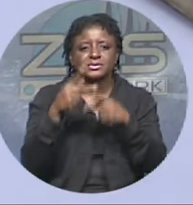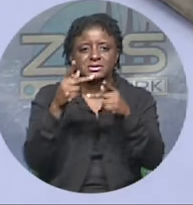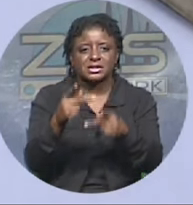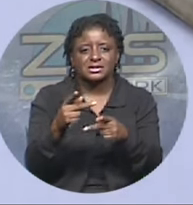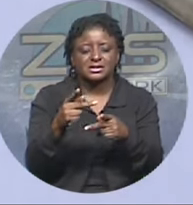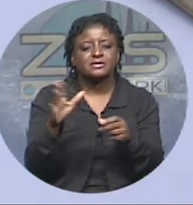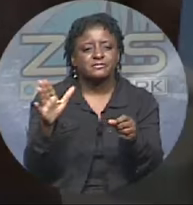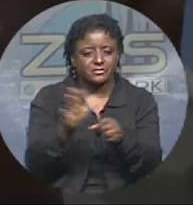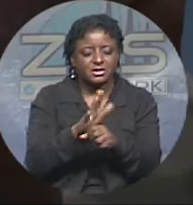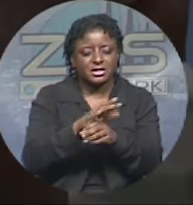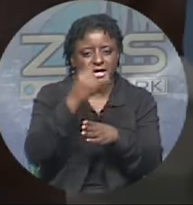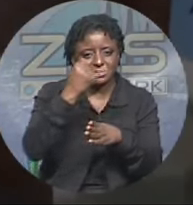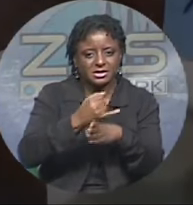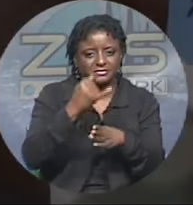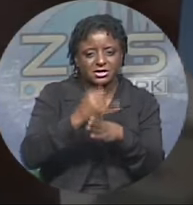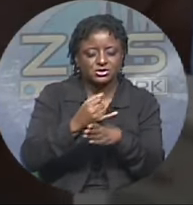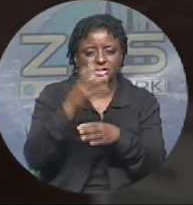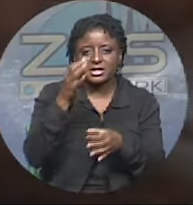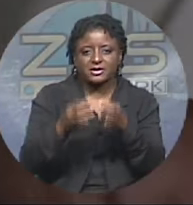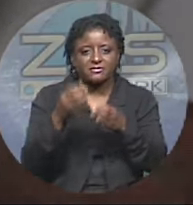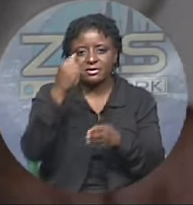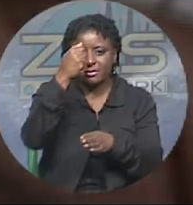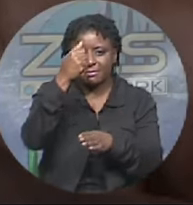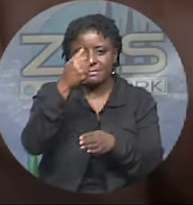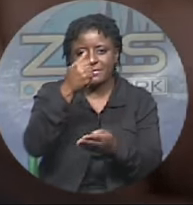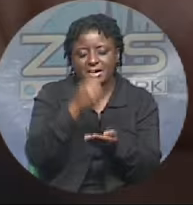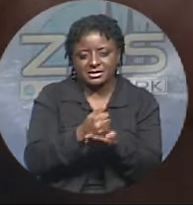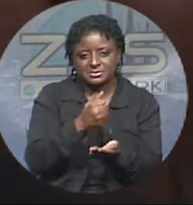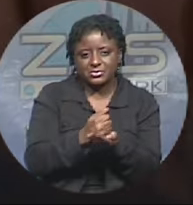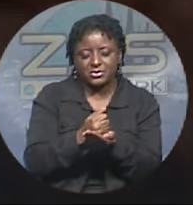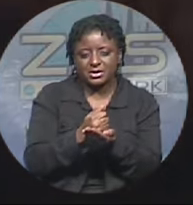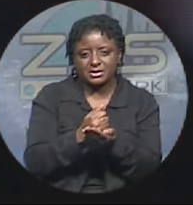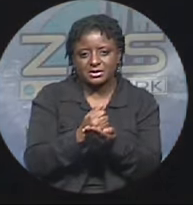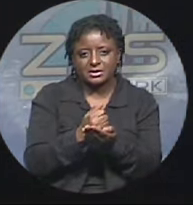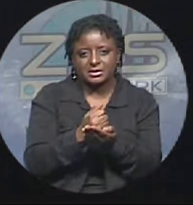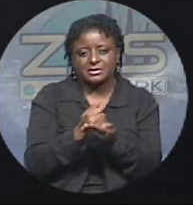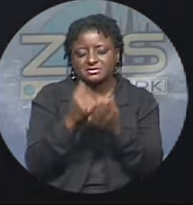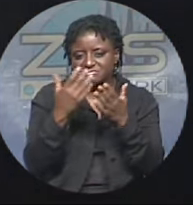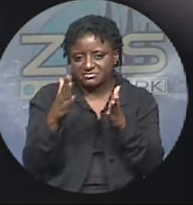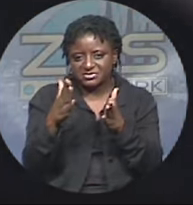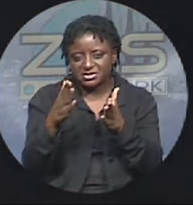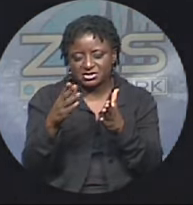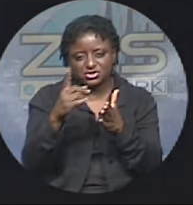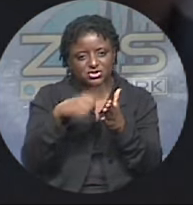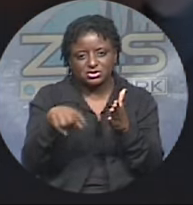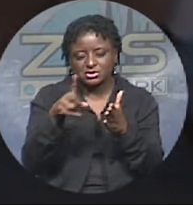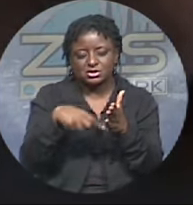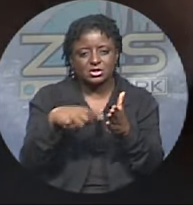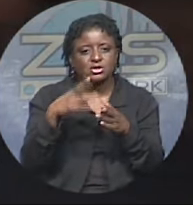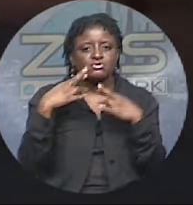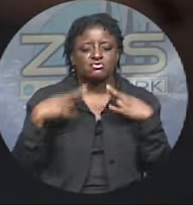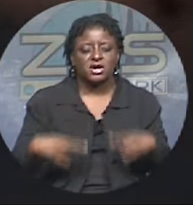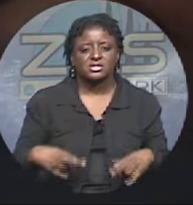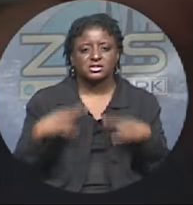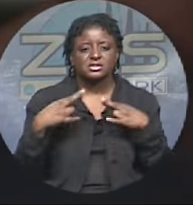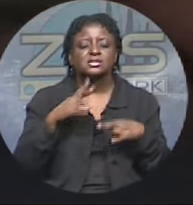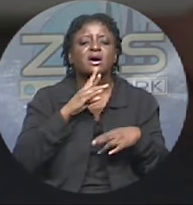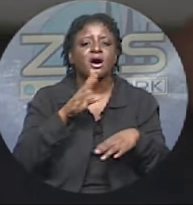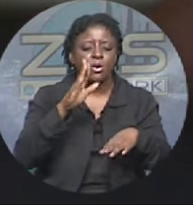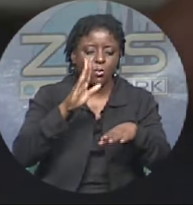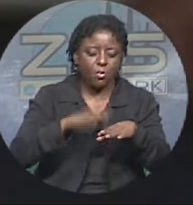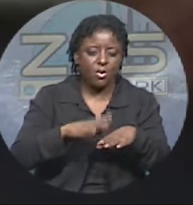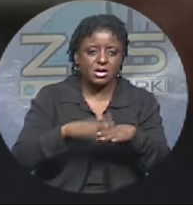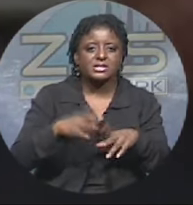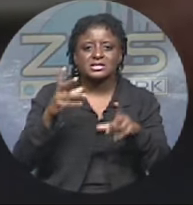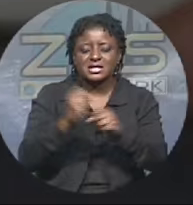identification. If the passport has expired for more than a year, residents are being forewarned to get a new one. Challenged with fraud